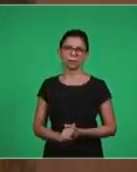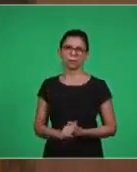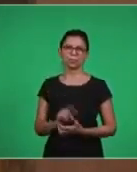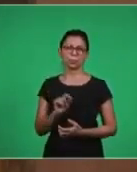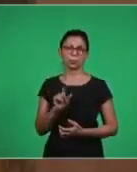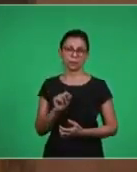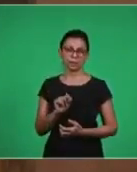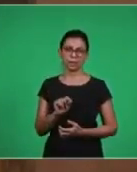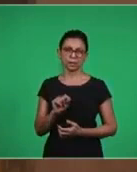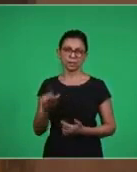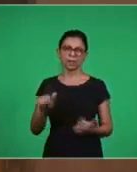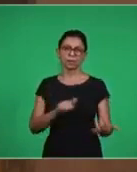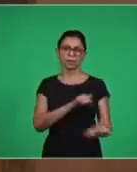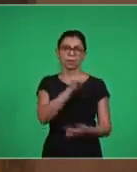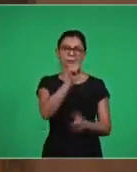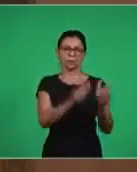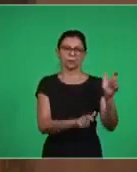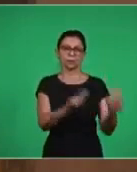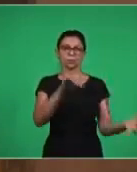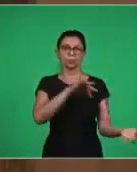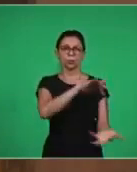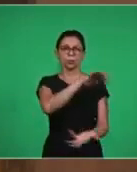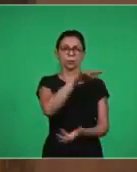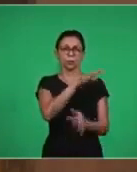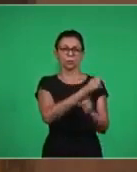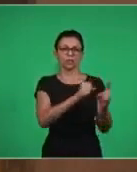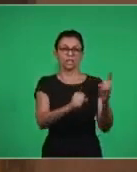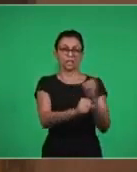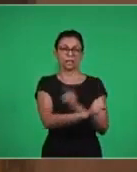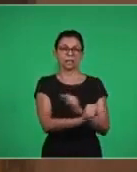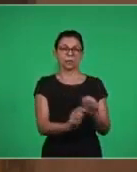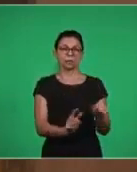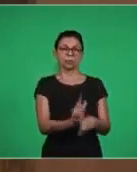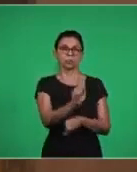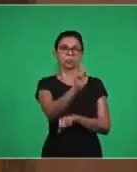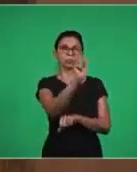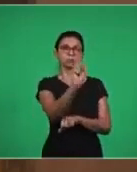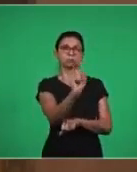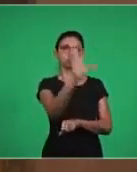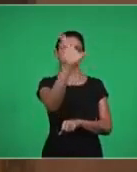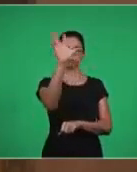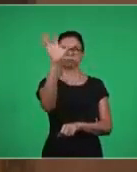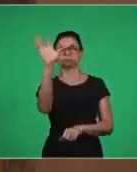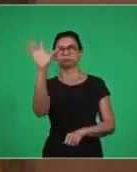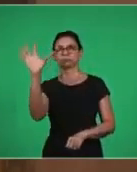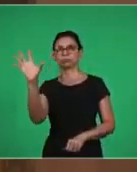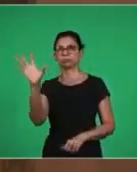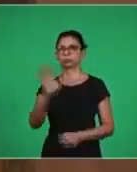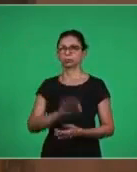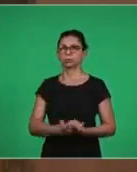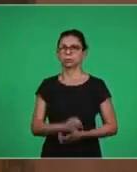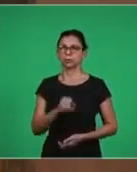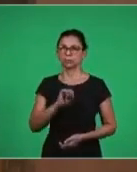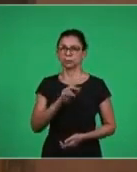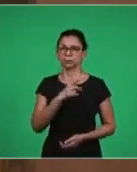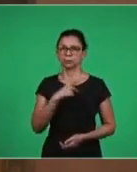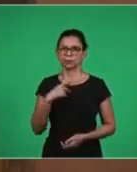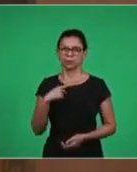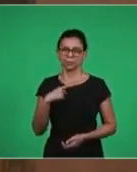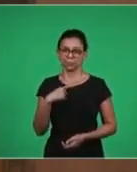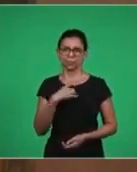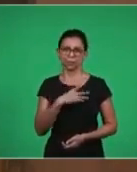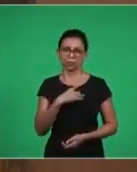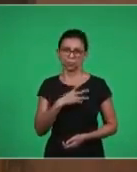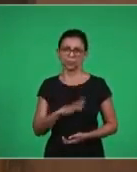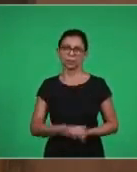the whole world. They are on the streets, burning fireworks, and I want to say the following. The pastor is afraid,